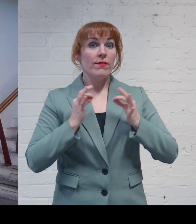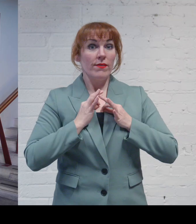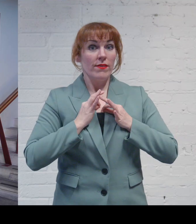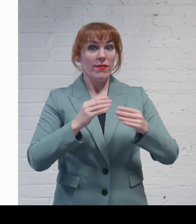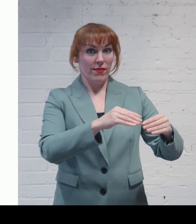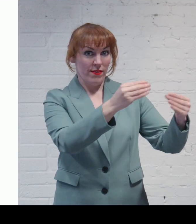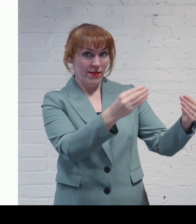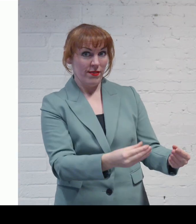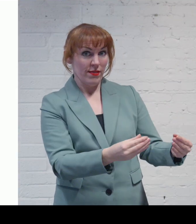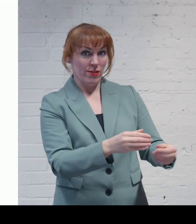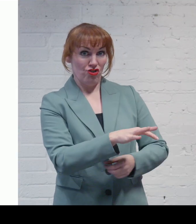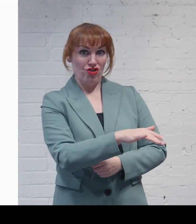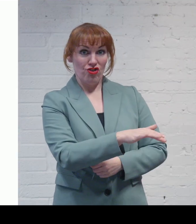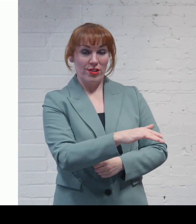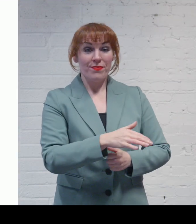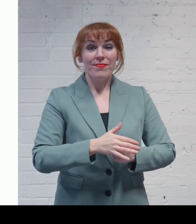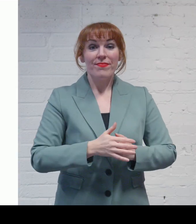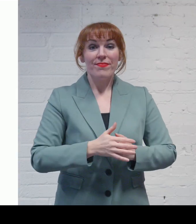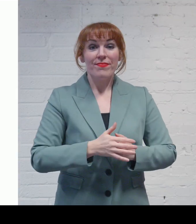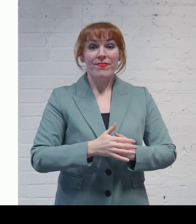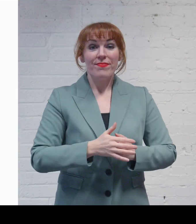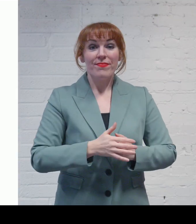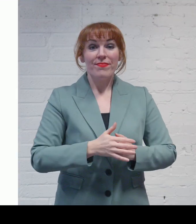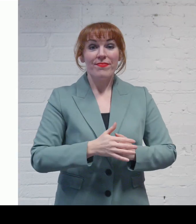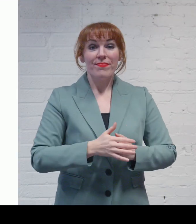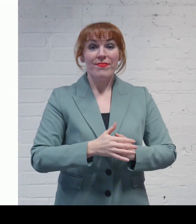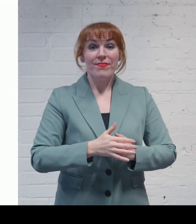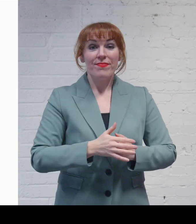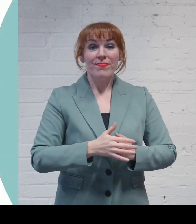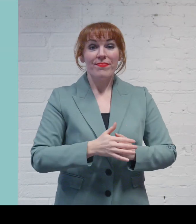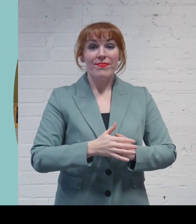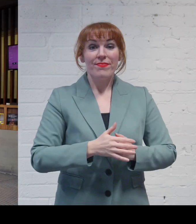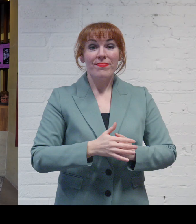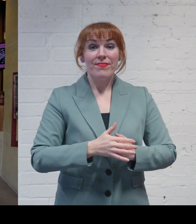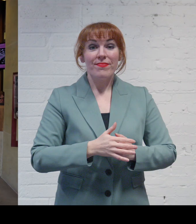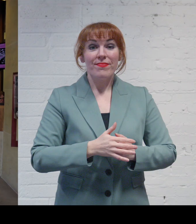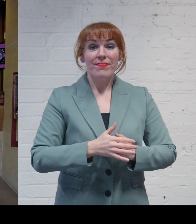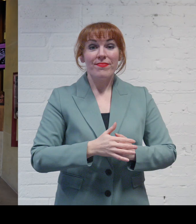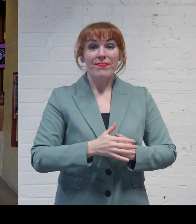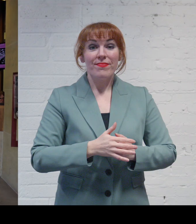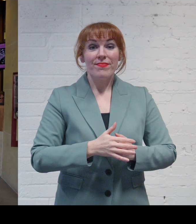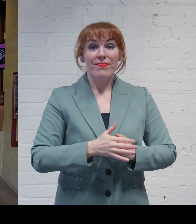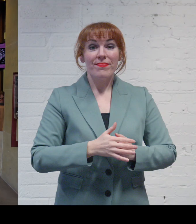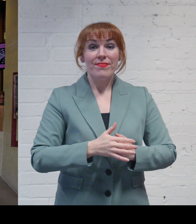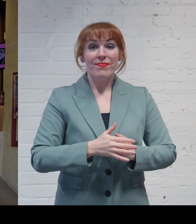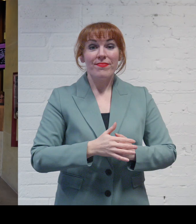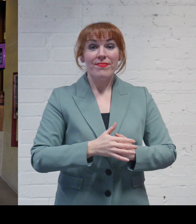event. There is an audio loop system and a low counter at the box office.